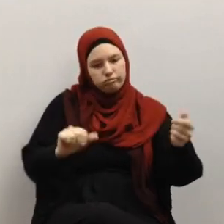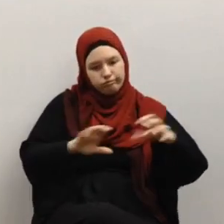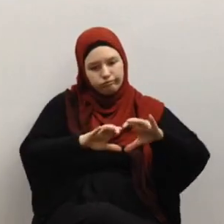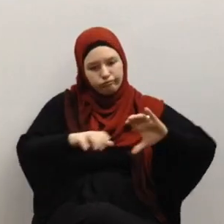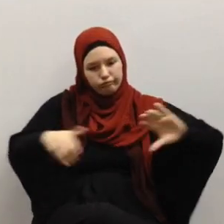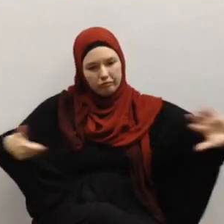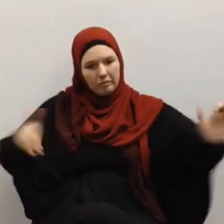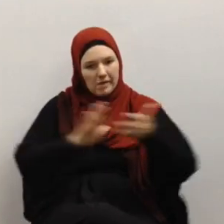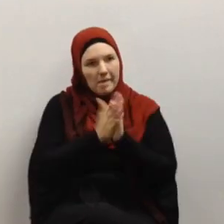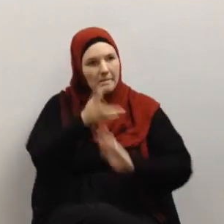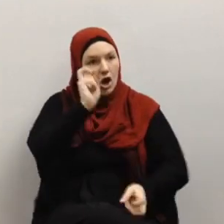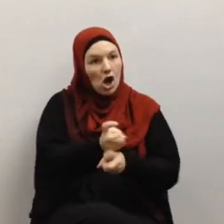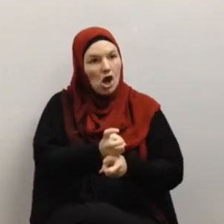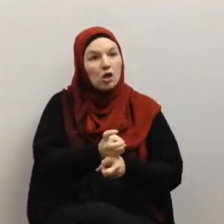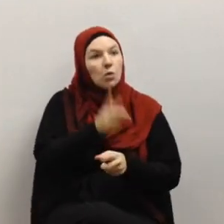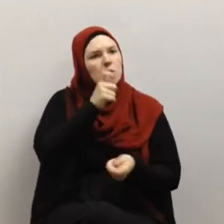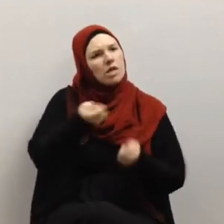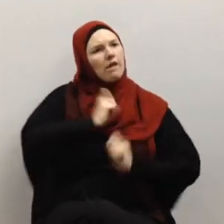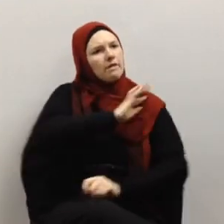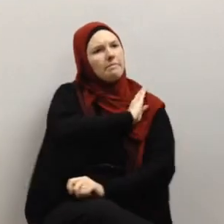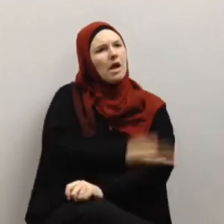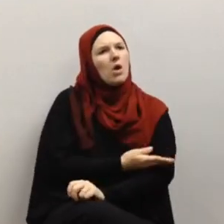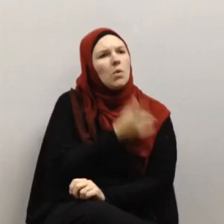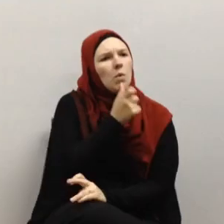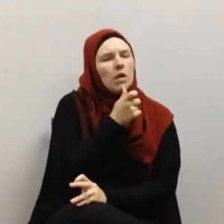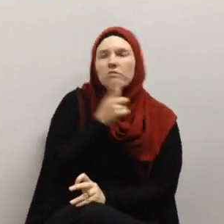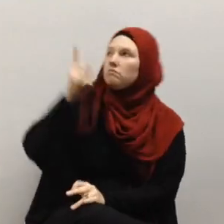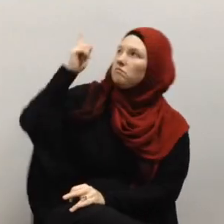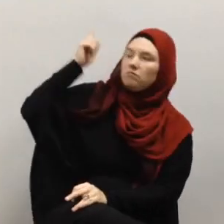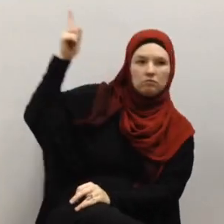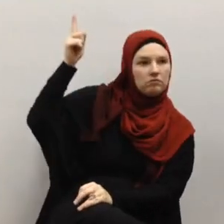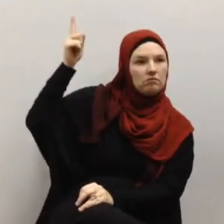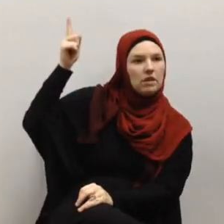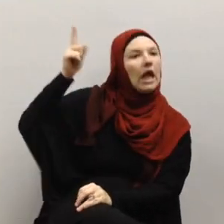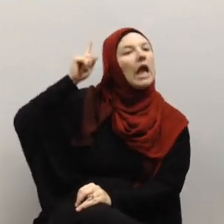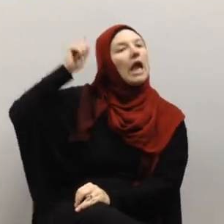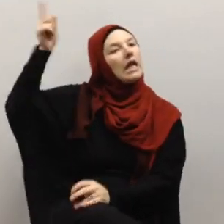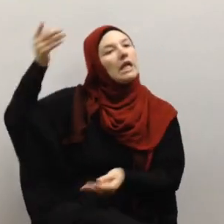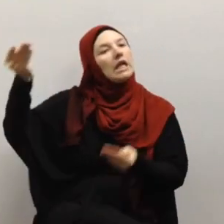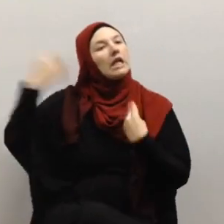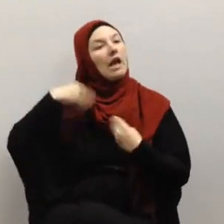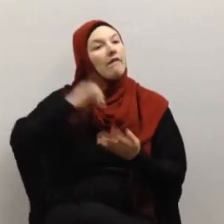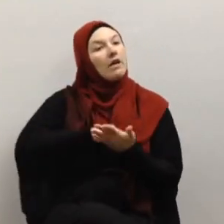who gave us this power to support the power of truth.